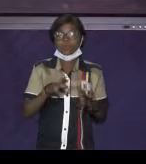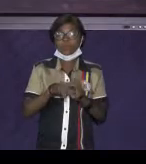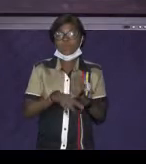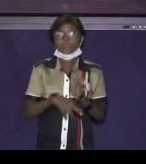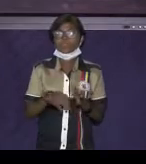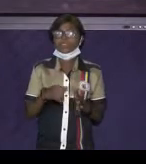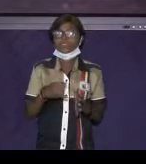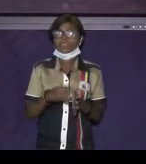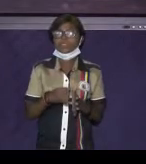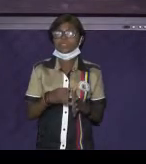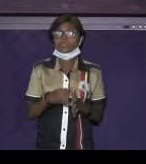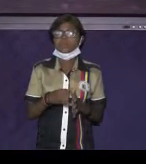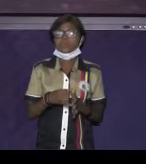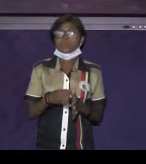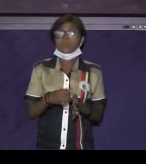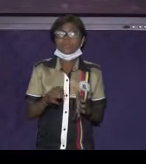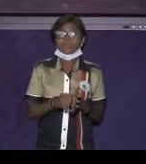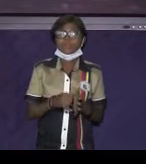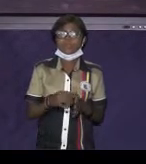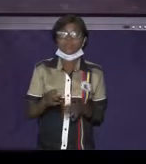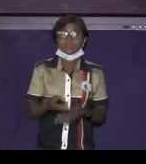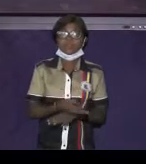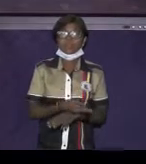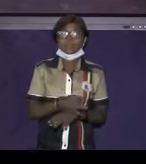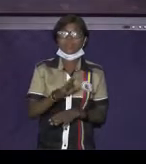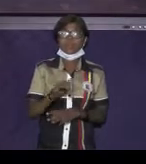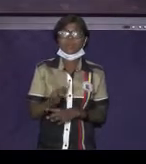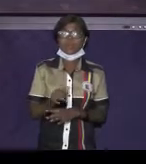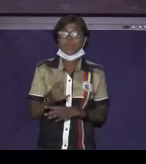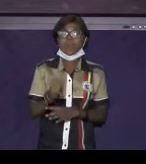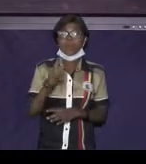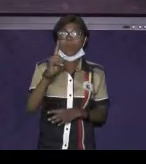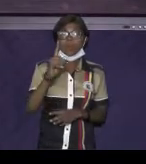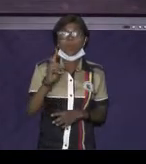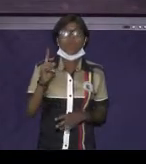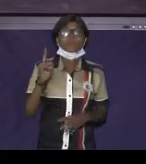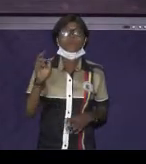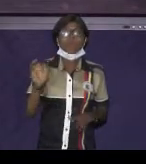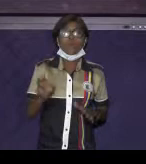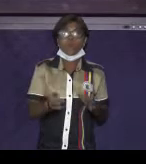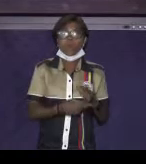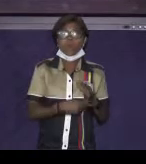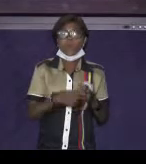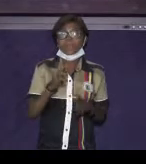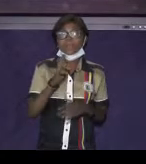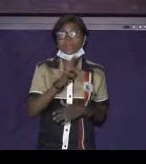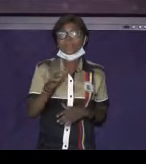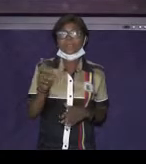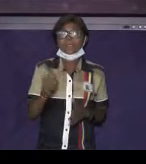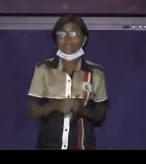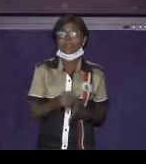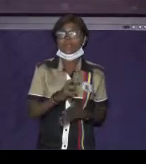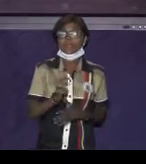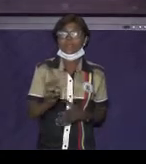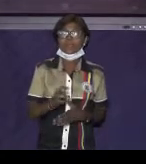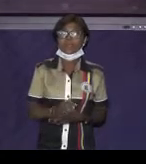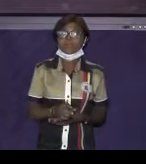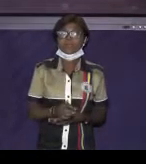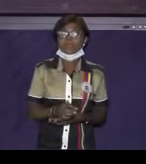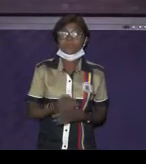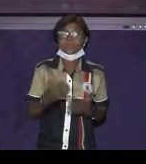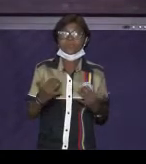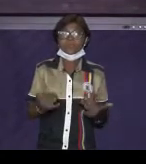this in that same ratio, and that is multiplying this by 1 over 3,600 because the smaller number has to be on